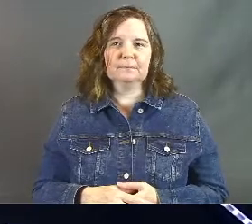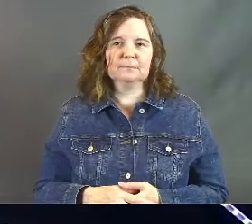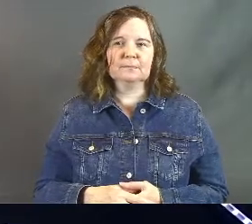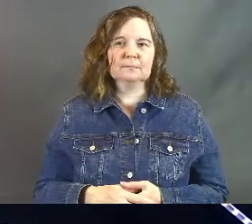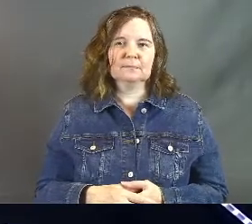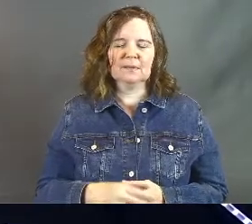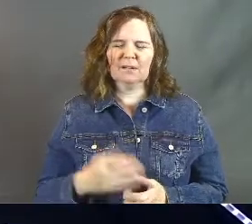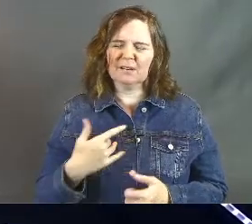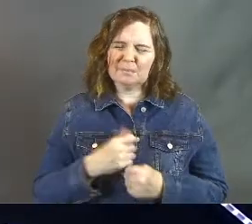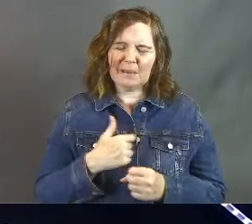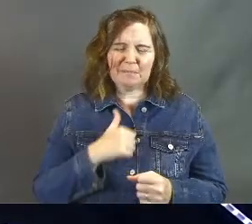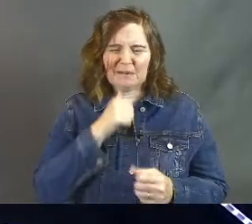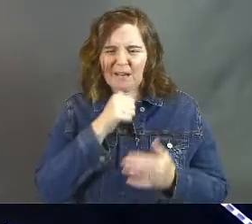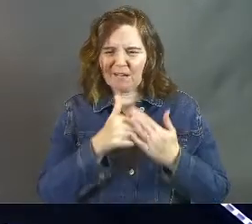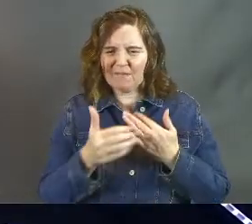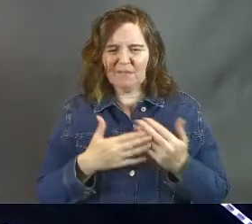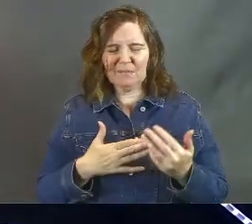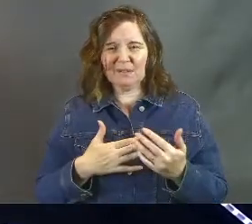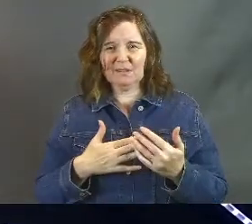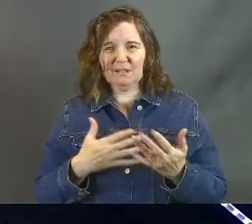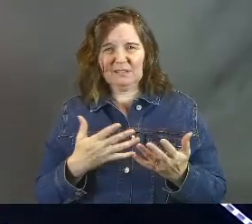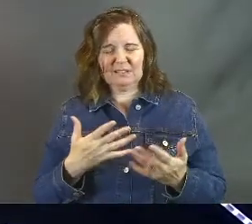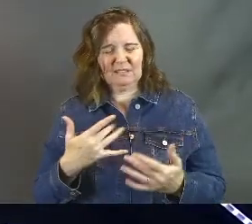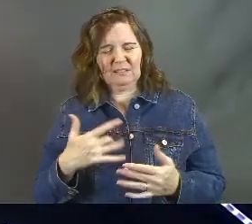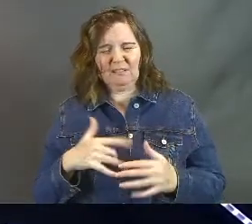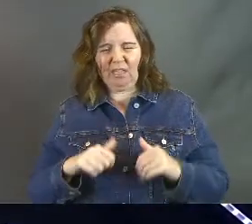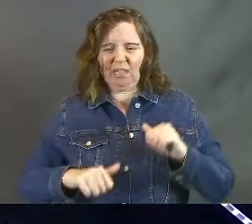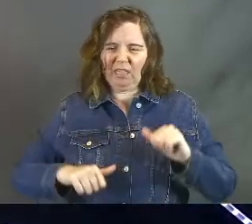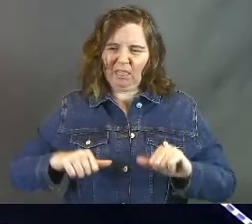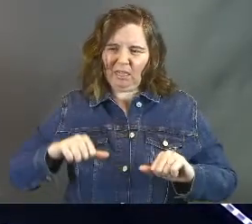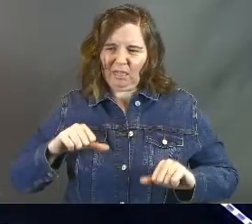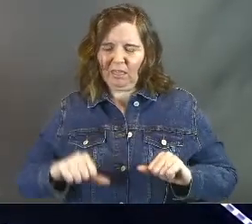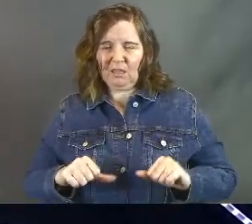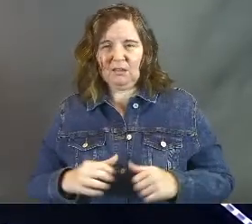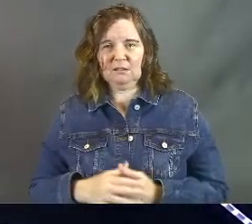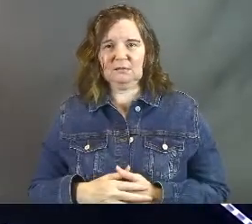Oh, it made me uncomfortable. Does that make you uncomfortable?